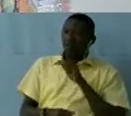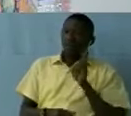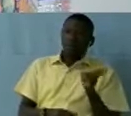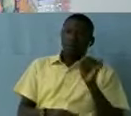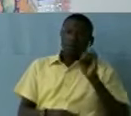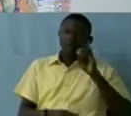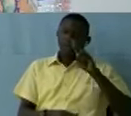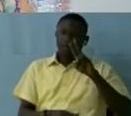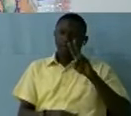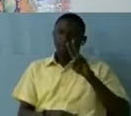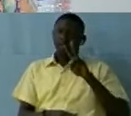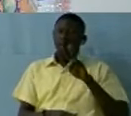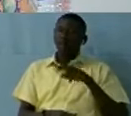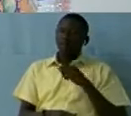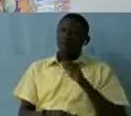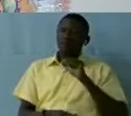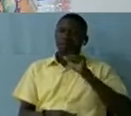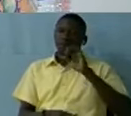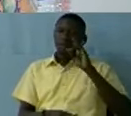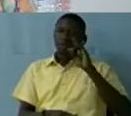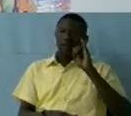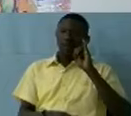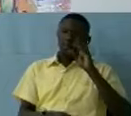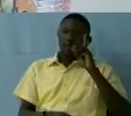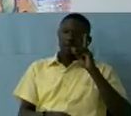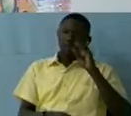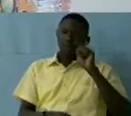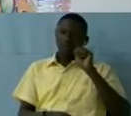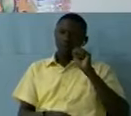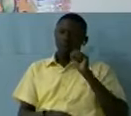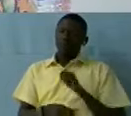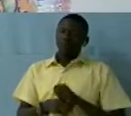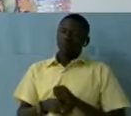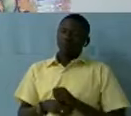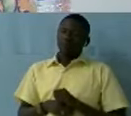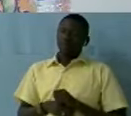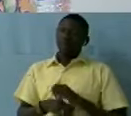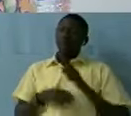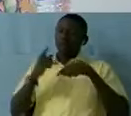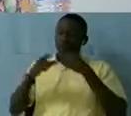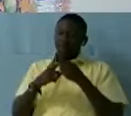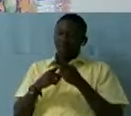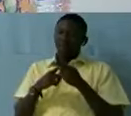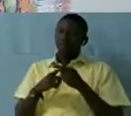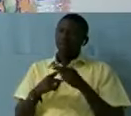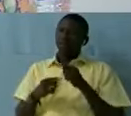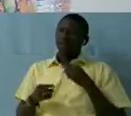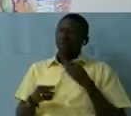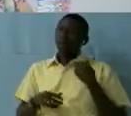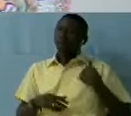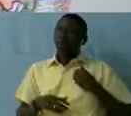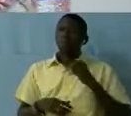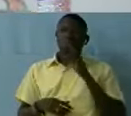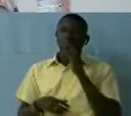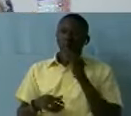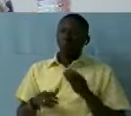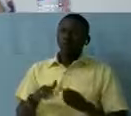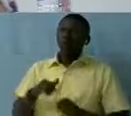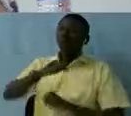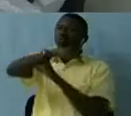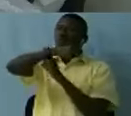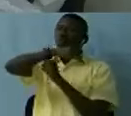kanjan. And one of those effects was that the donors lost confidence. Meyo monata men